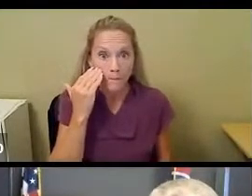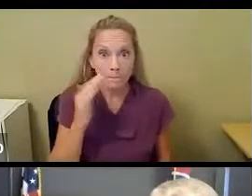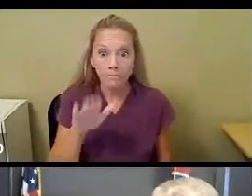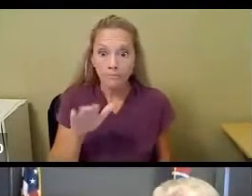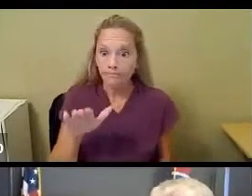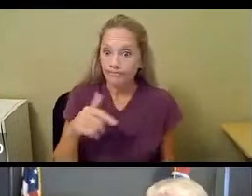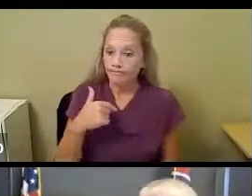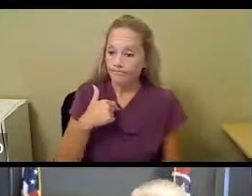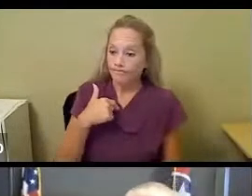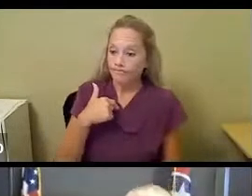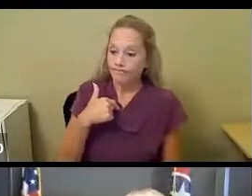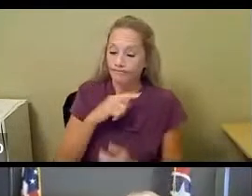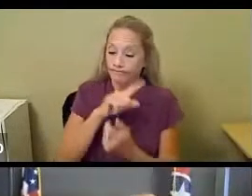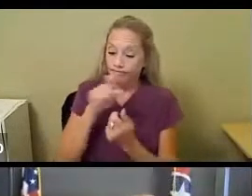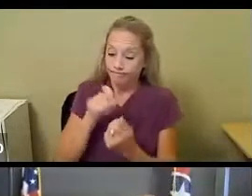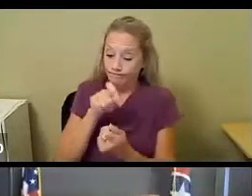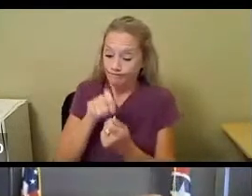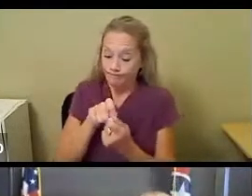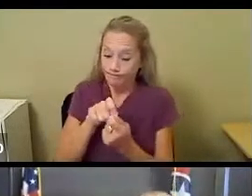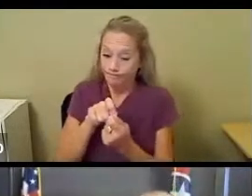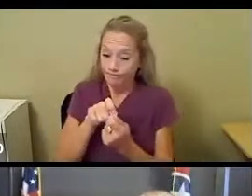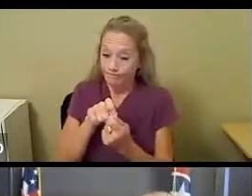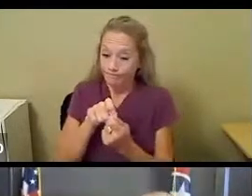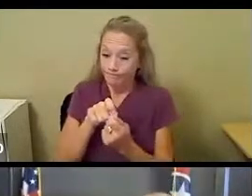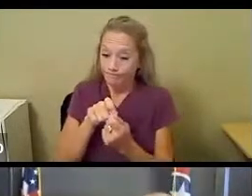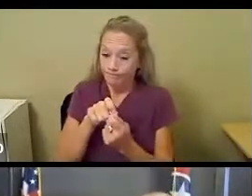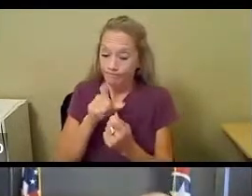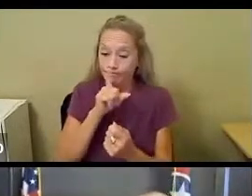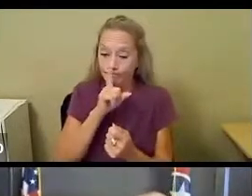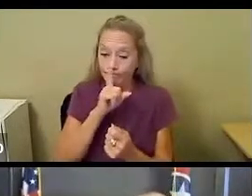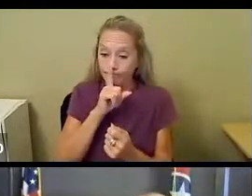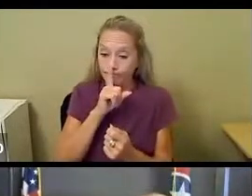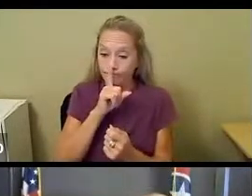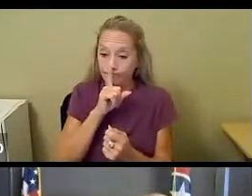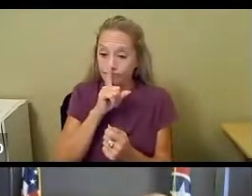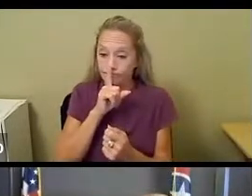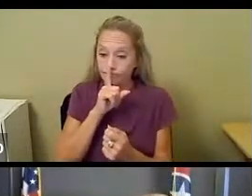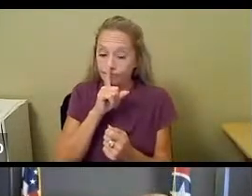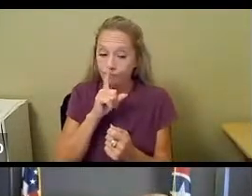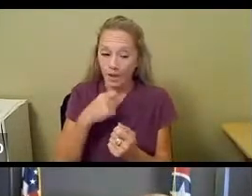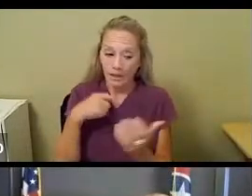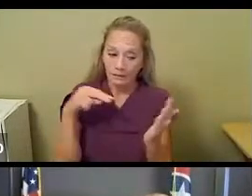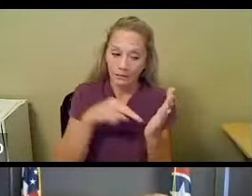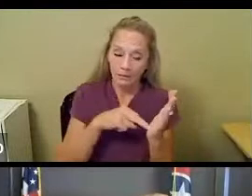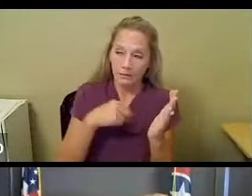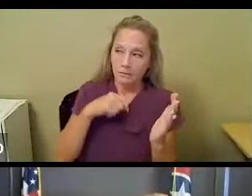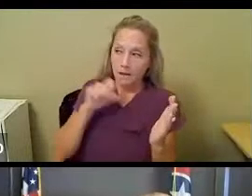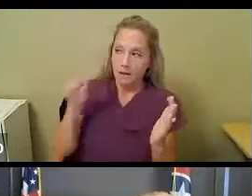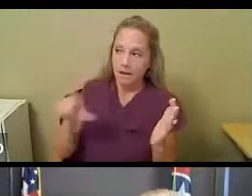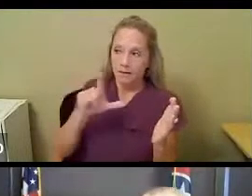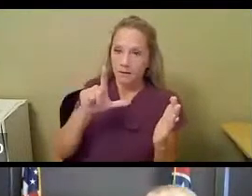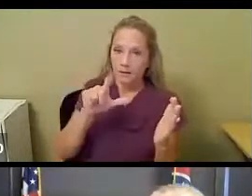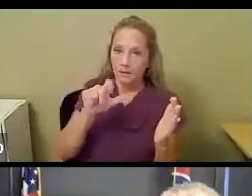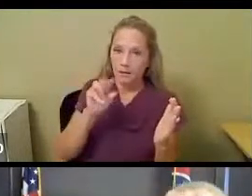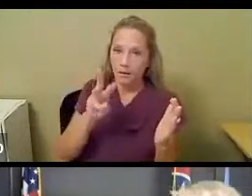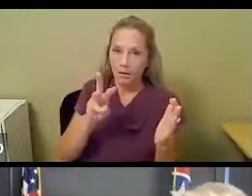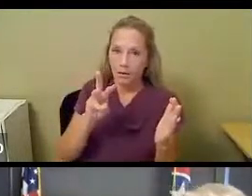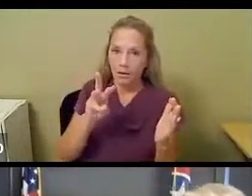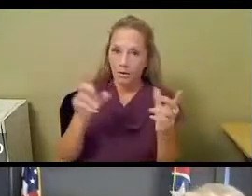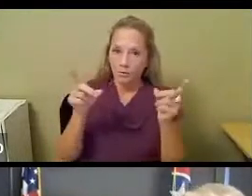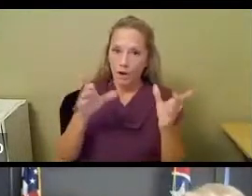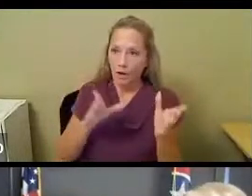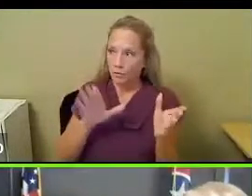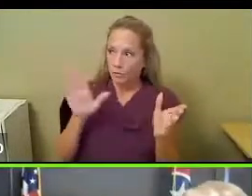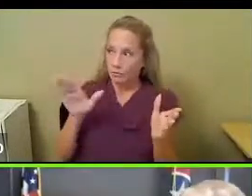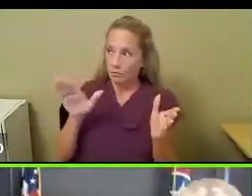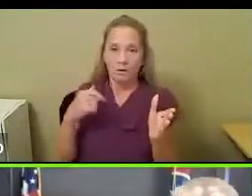I'd hate to say specifically. Without I can ask my law director if he could give me some advice real quick and get back to